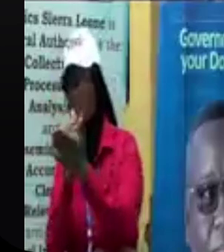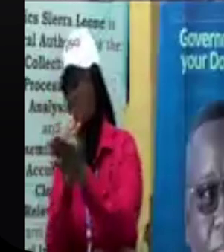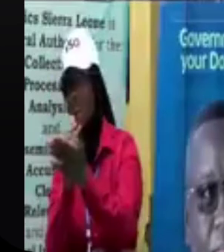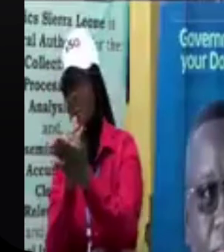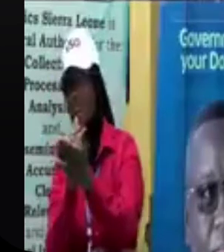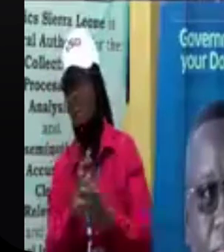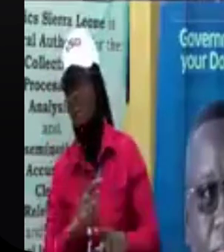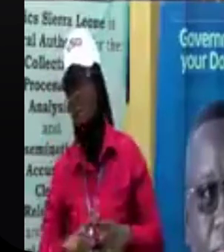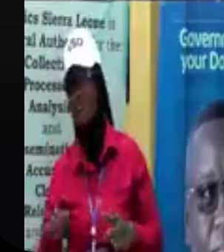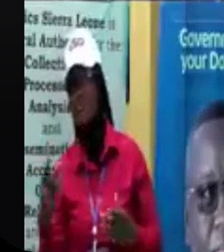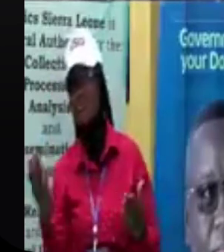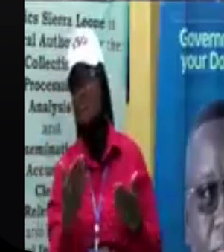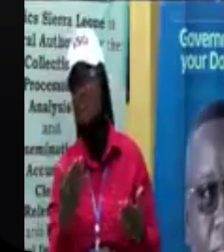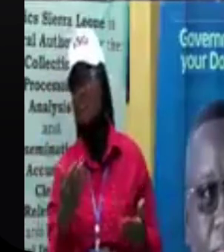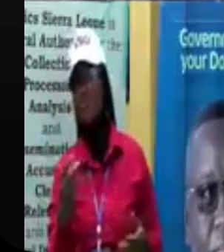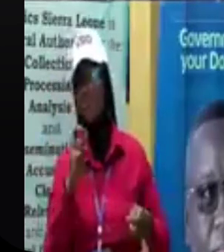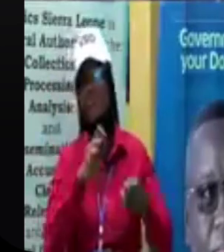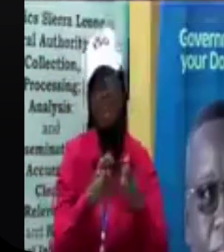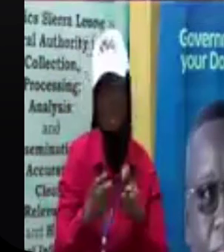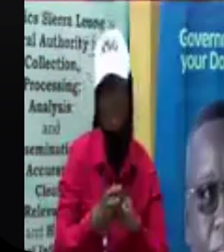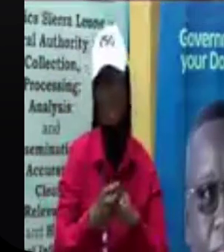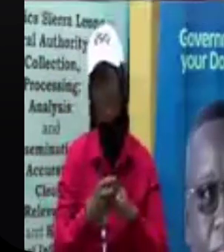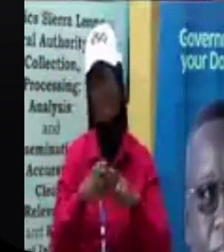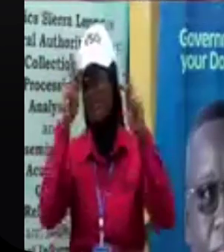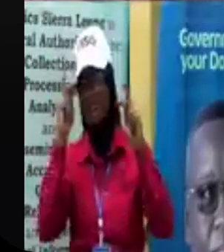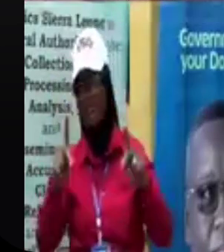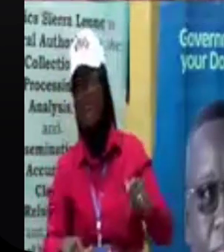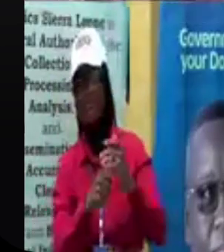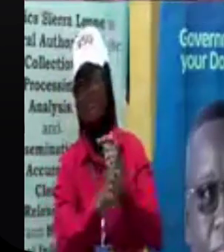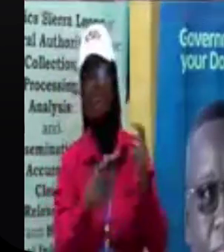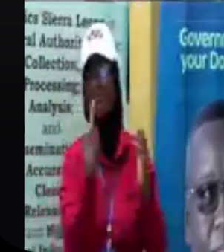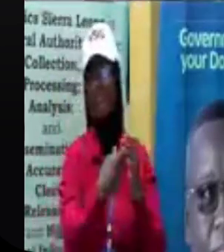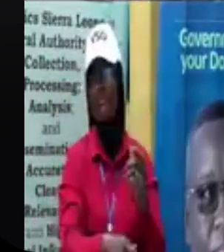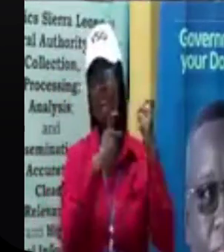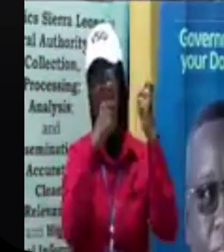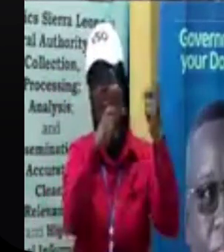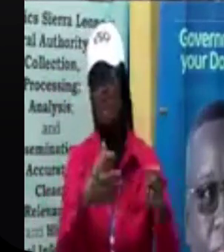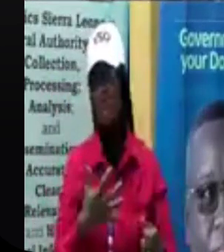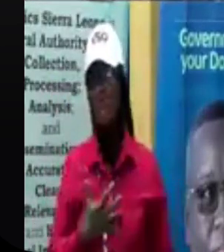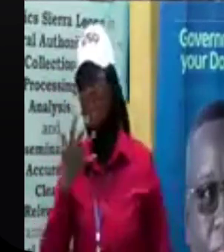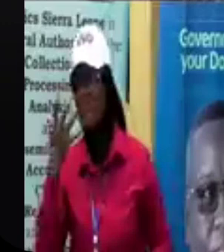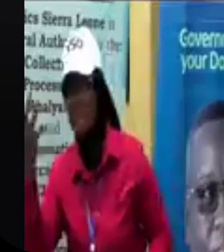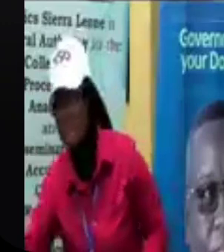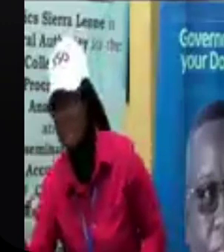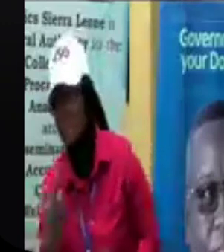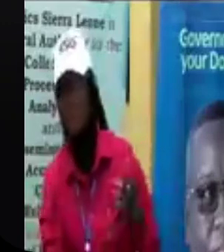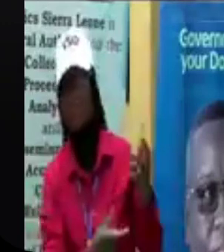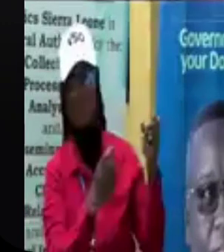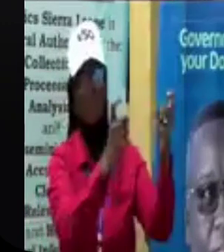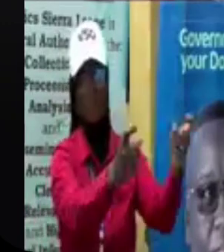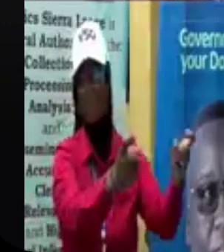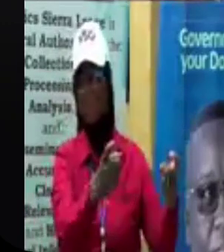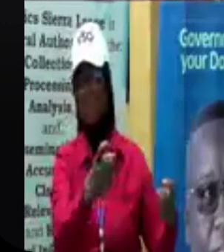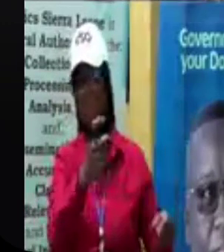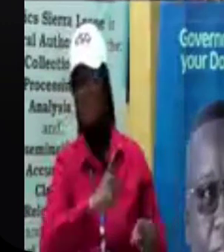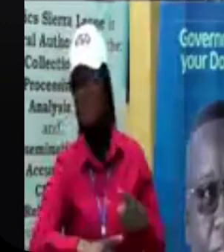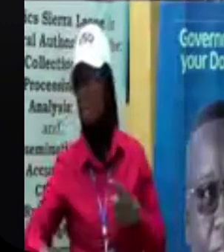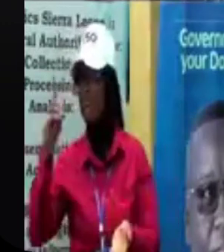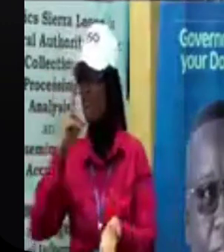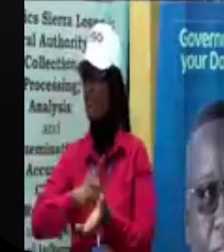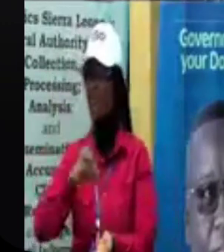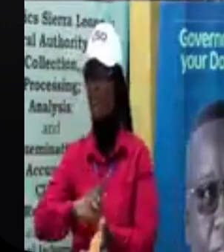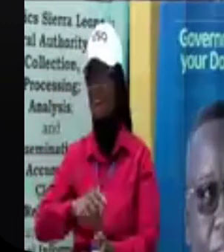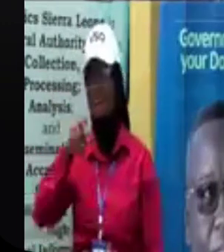hemorrhagic doctor. They only teach you if person poo what is the gear, if person vomit, what is the gear. But Dr. Khan was the